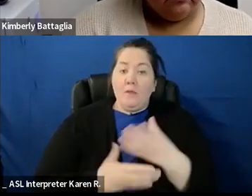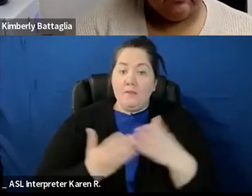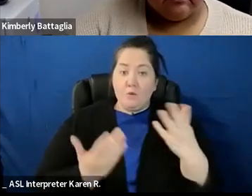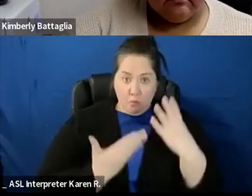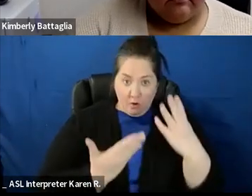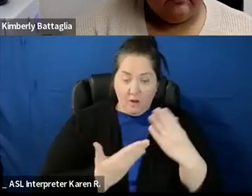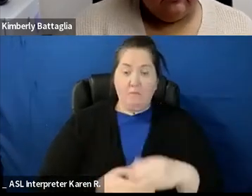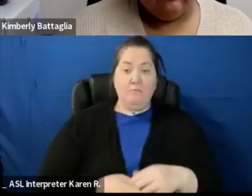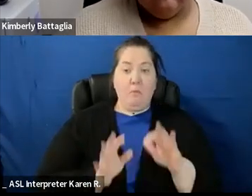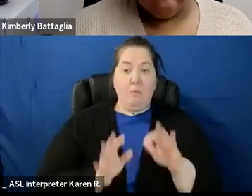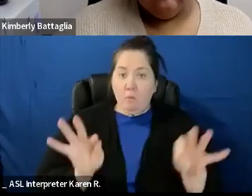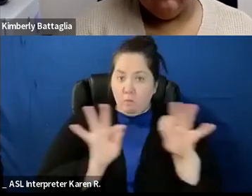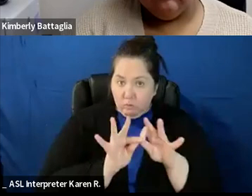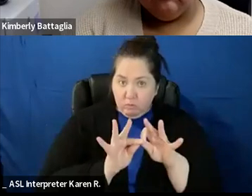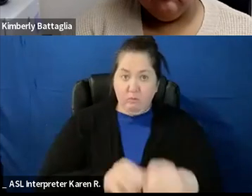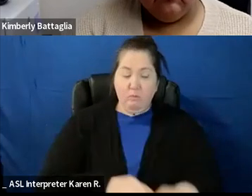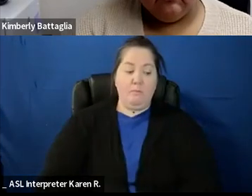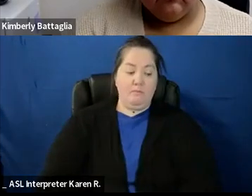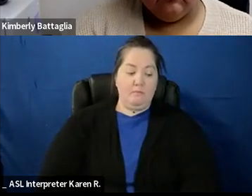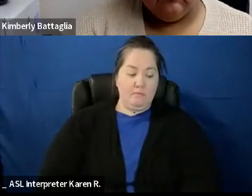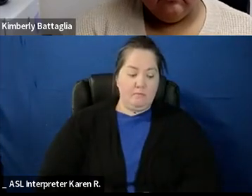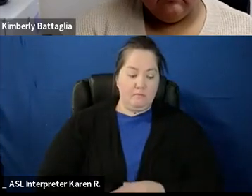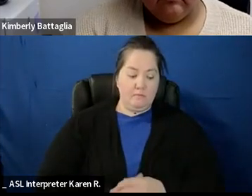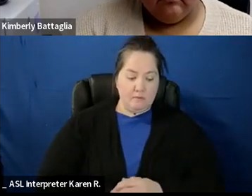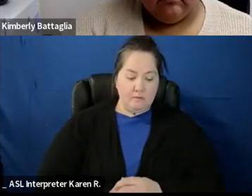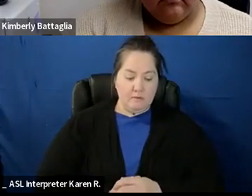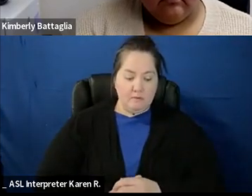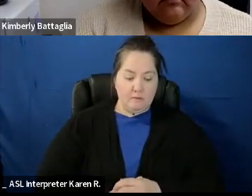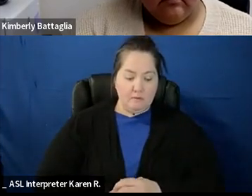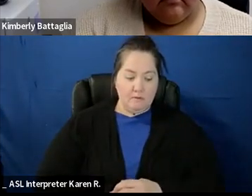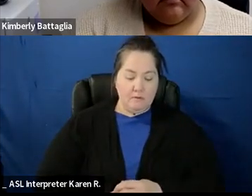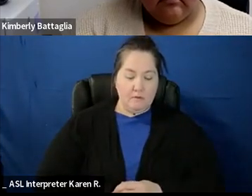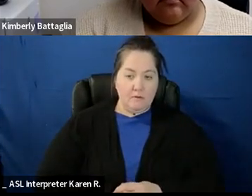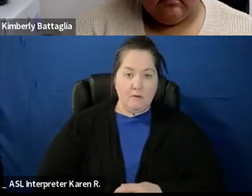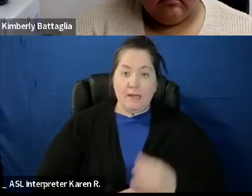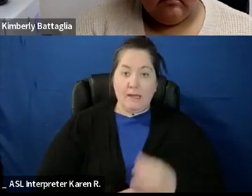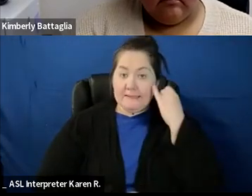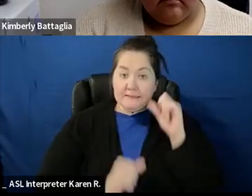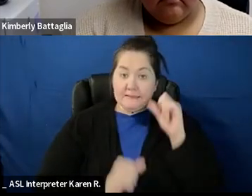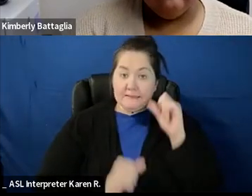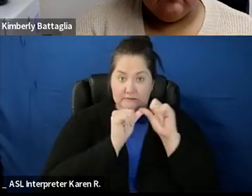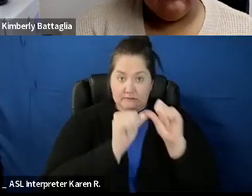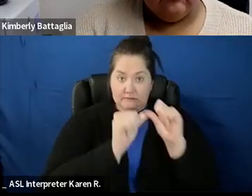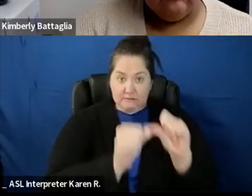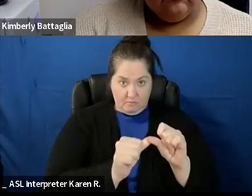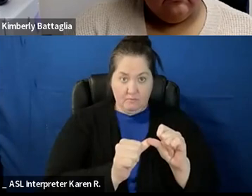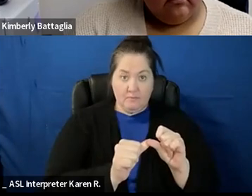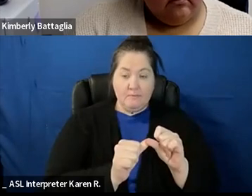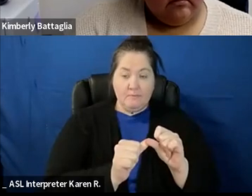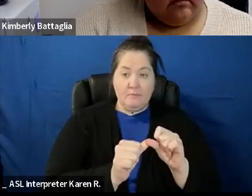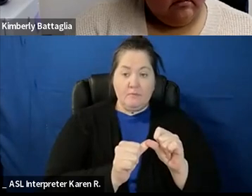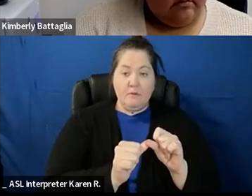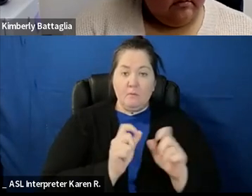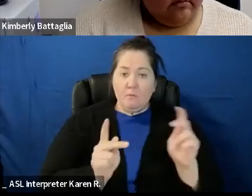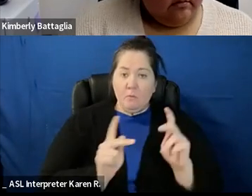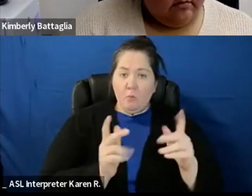that's so important is this idea of that's sustainability, right? And I think what folks will often do